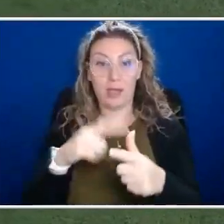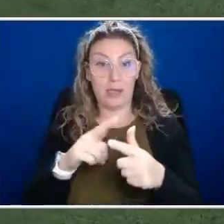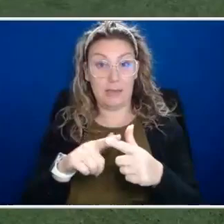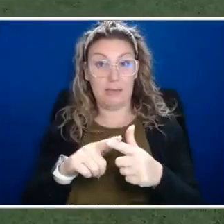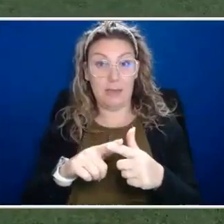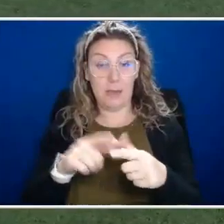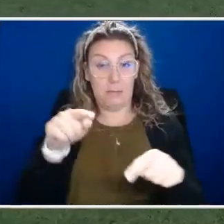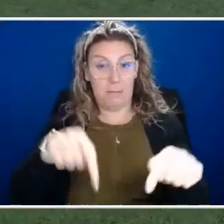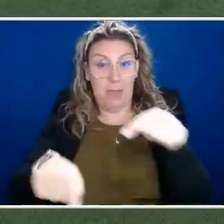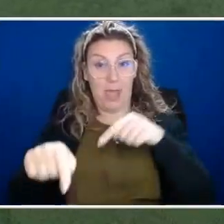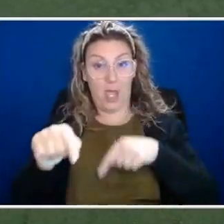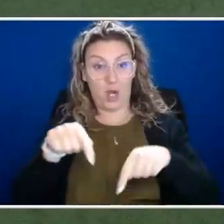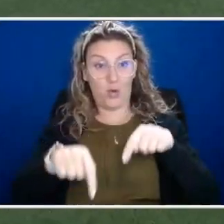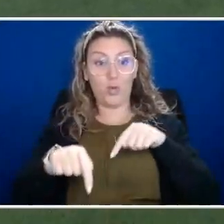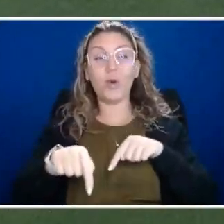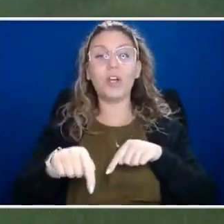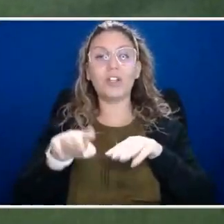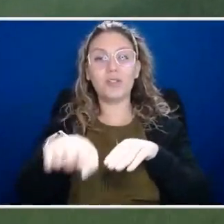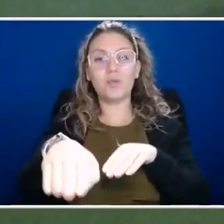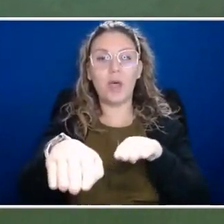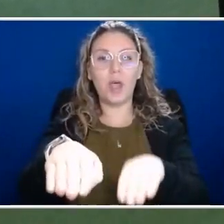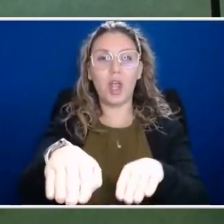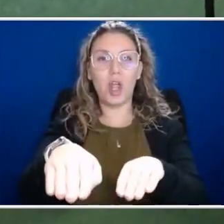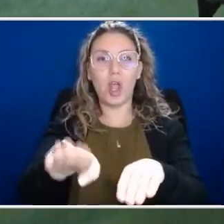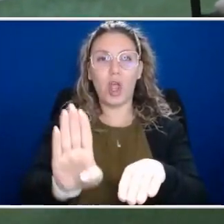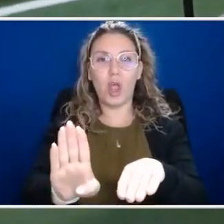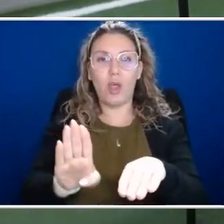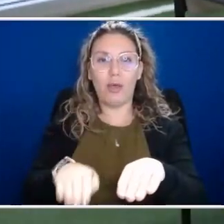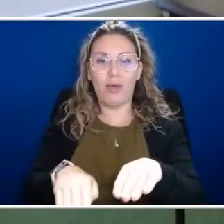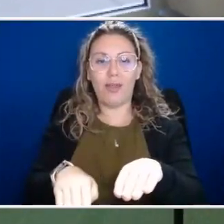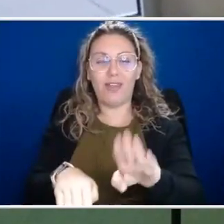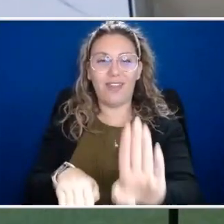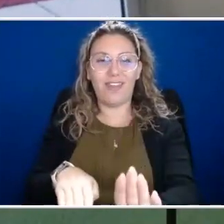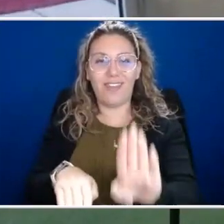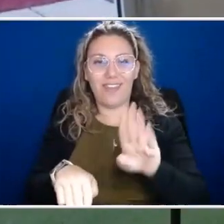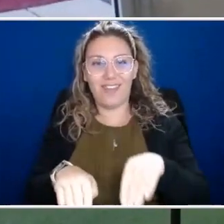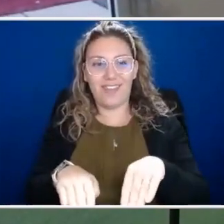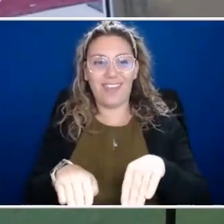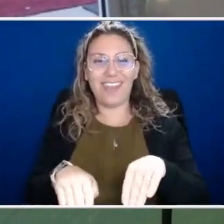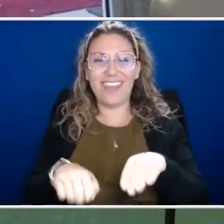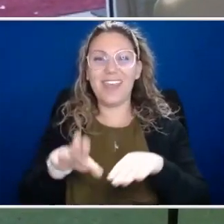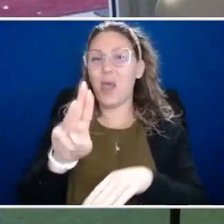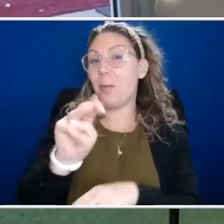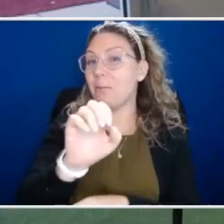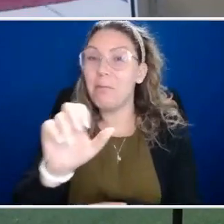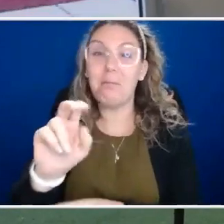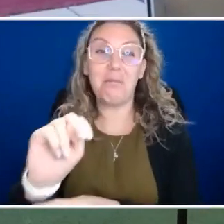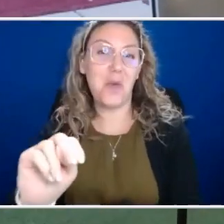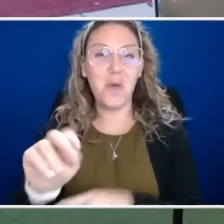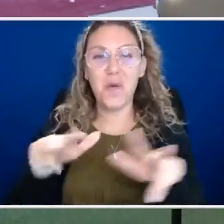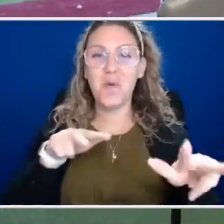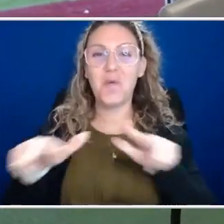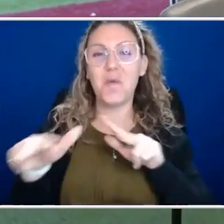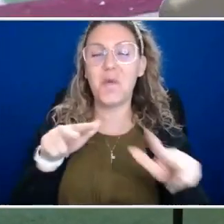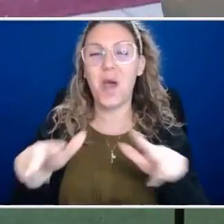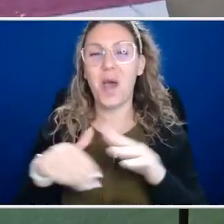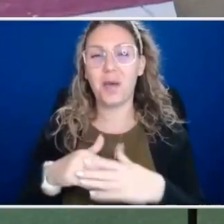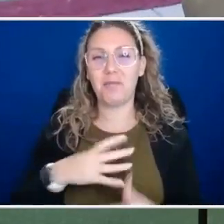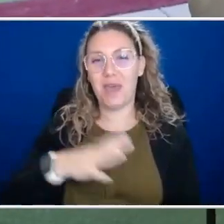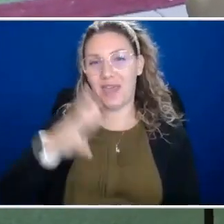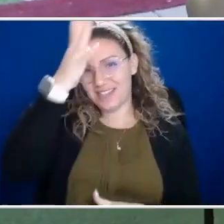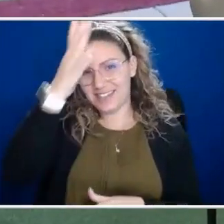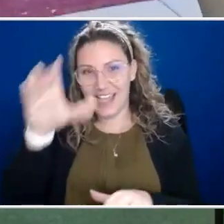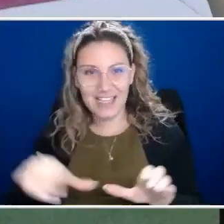do it backwards. Like a moonwalk? Yep, doing a little moonwalk in there. My dad does this all around the house. Yeah. When he's over, he's like, I'm going to